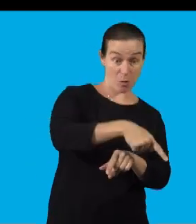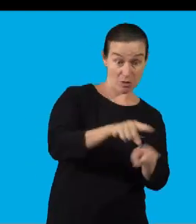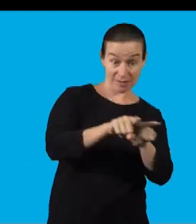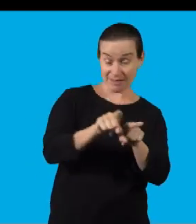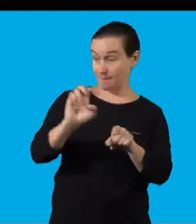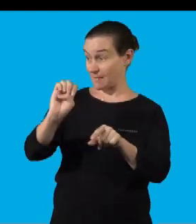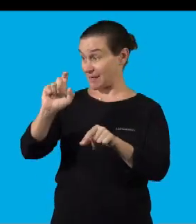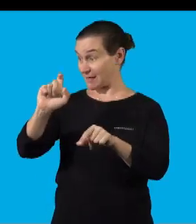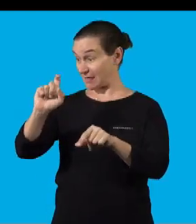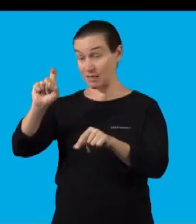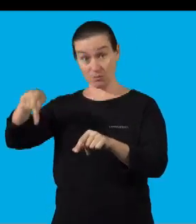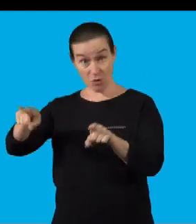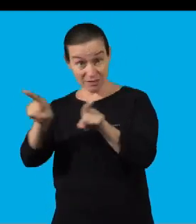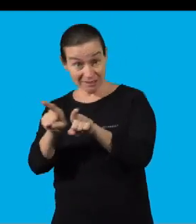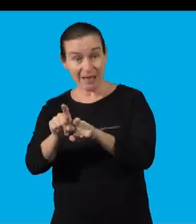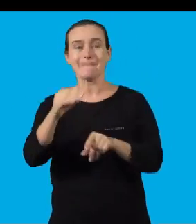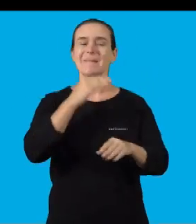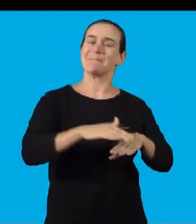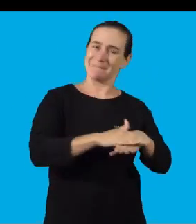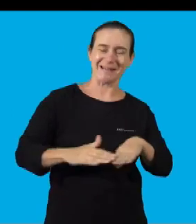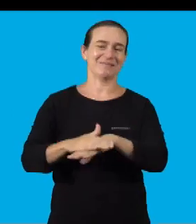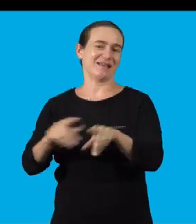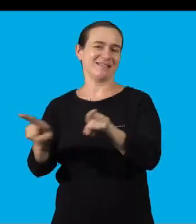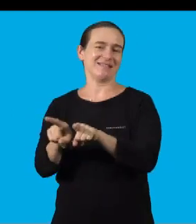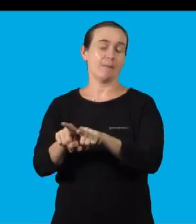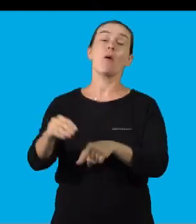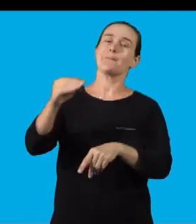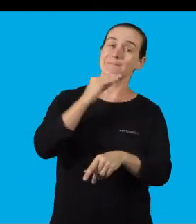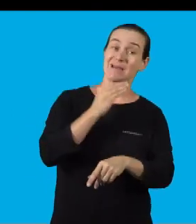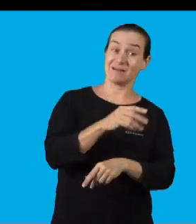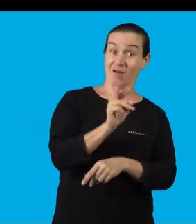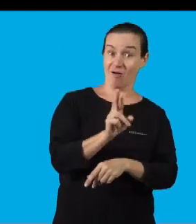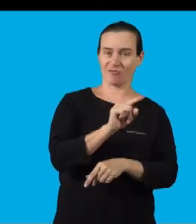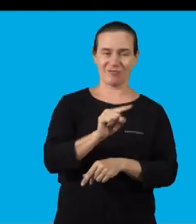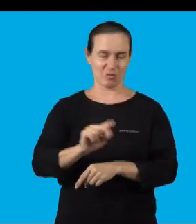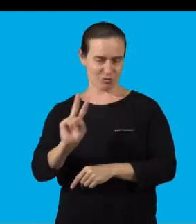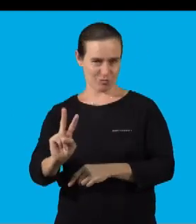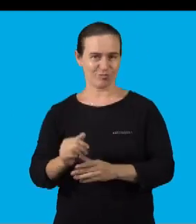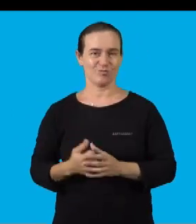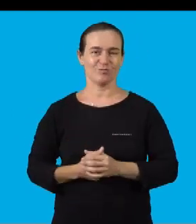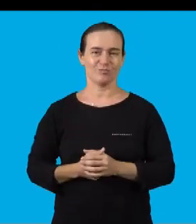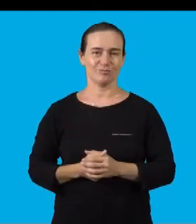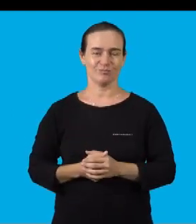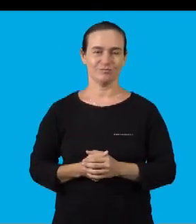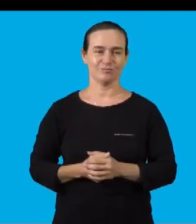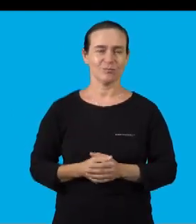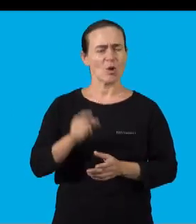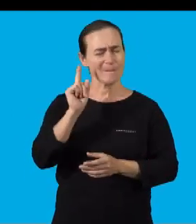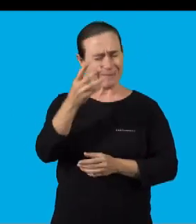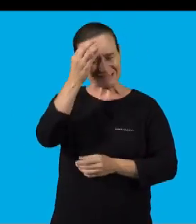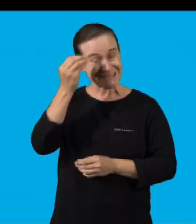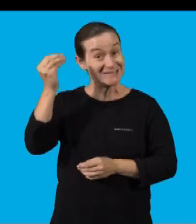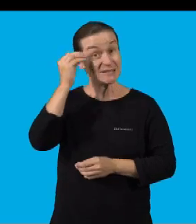are equal to each other. So therefore, that means that our R is equals to 2. You need to always remember